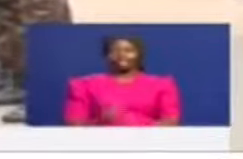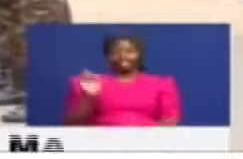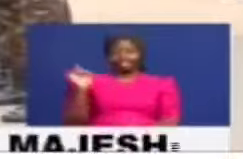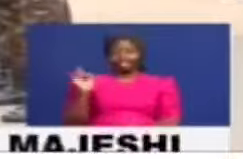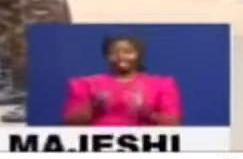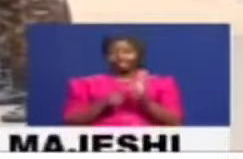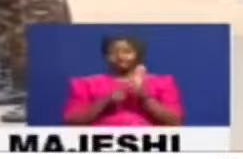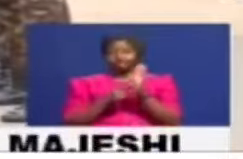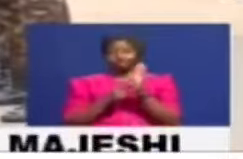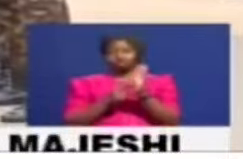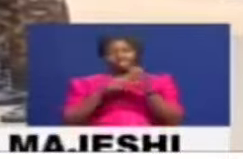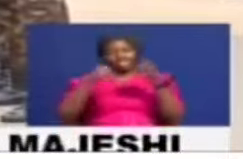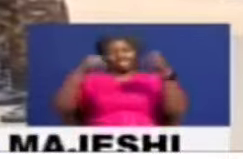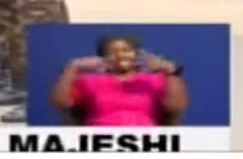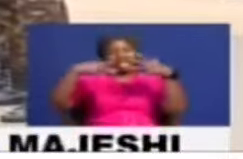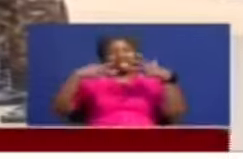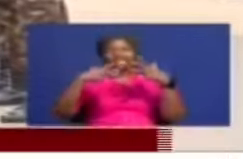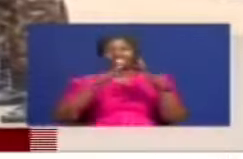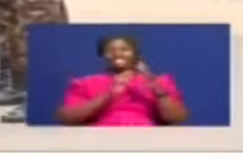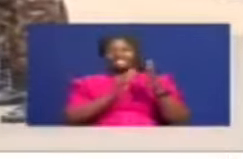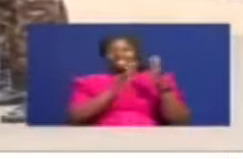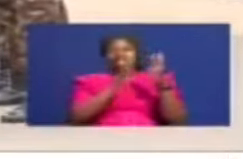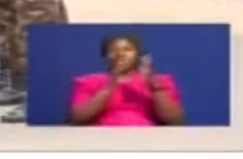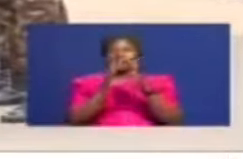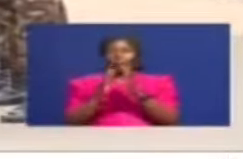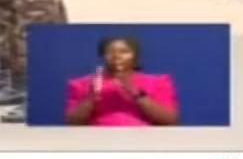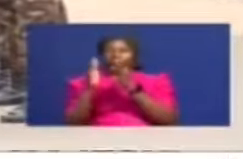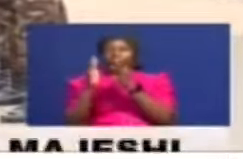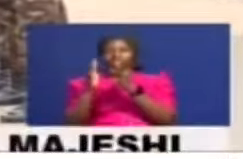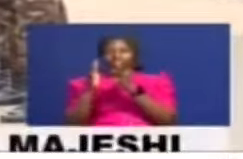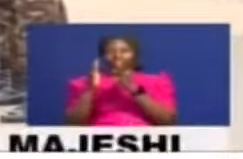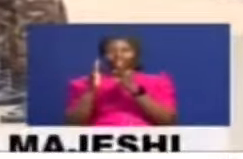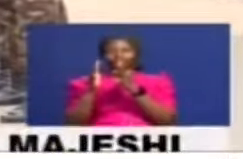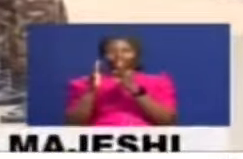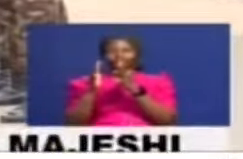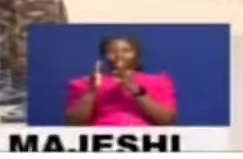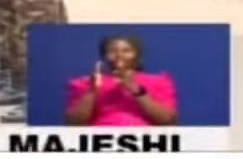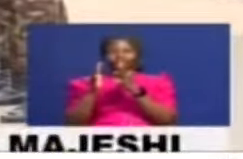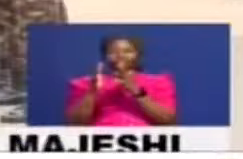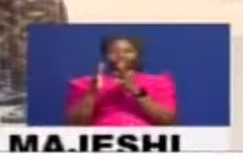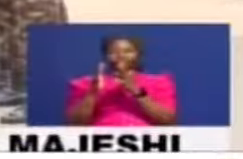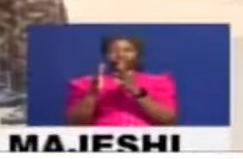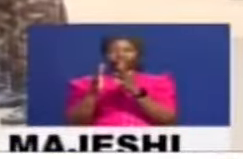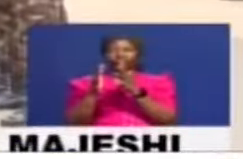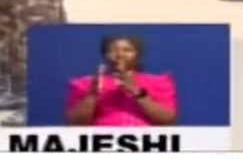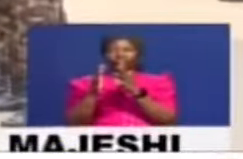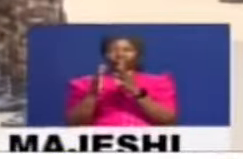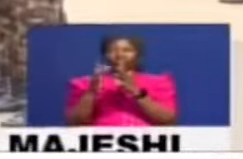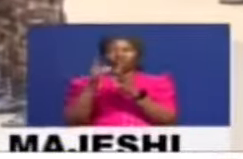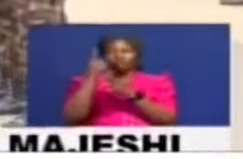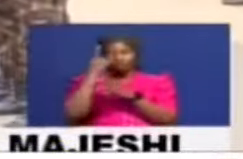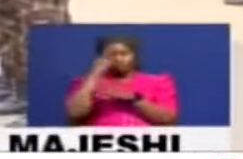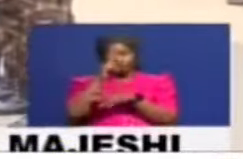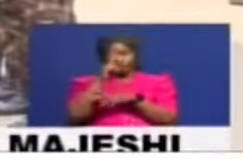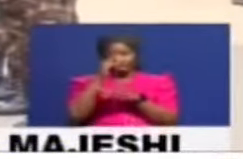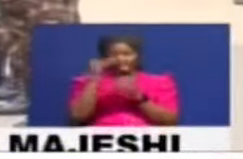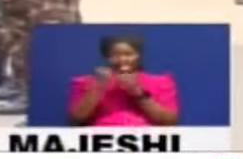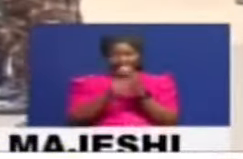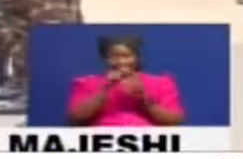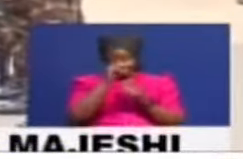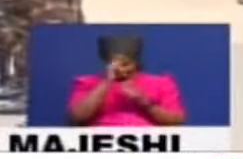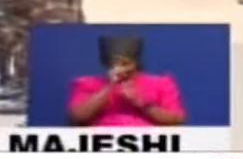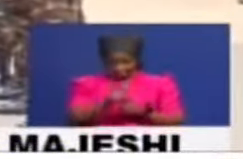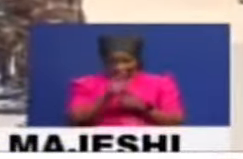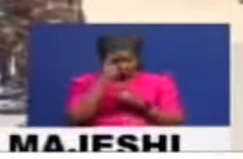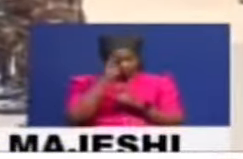as well as the president right now making his way inside the Ulinzi Sports Complex, Langata. This is